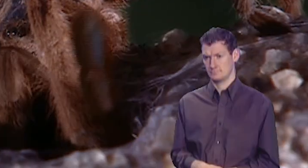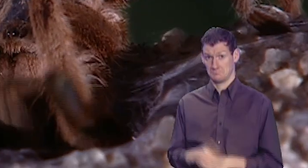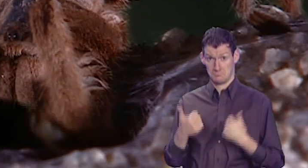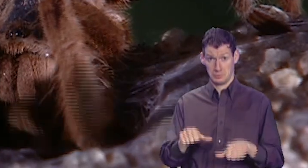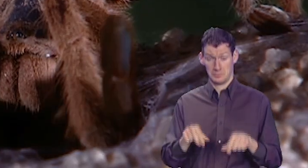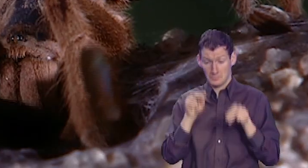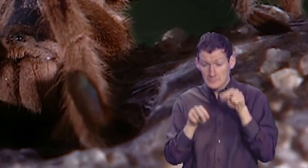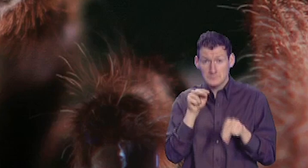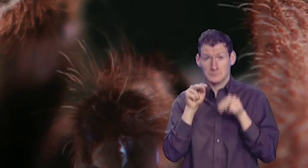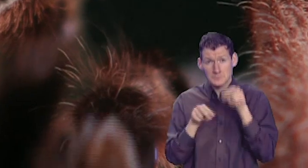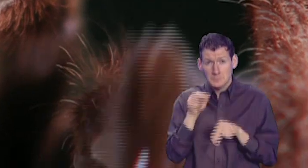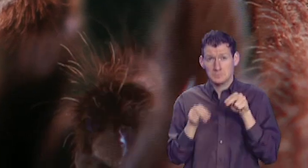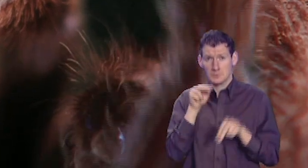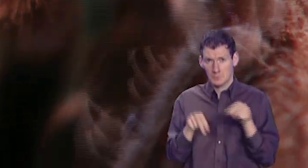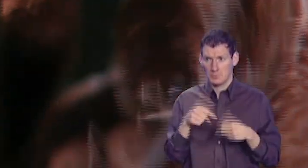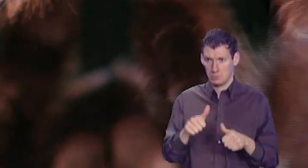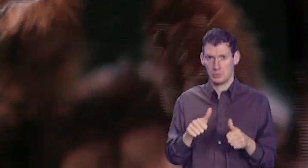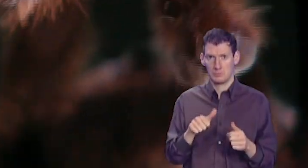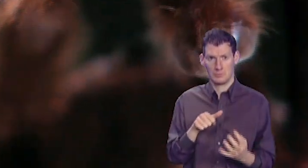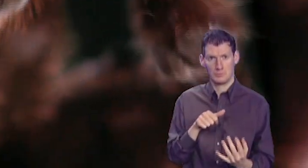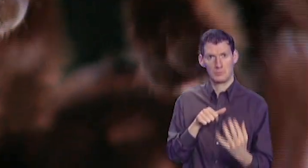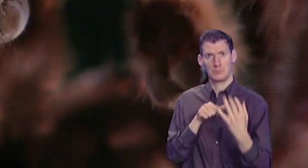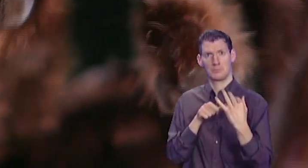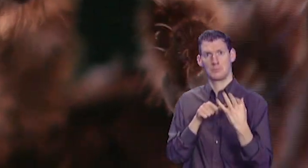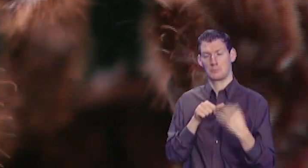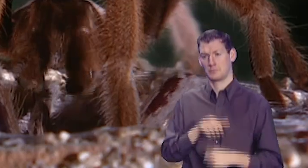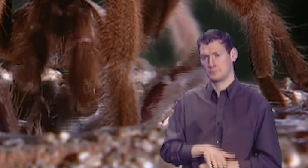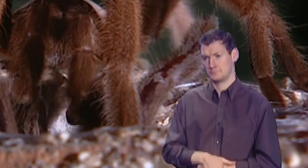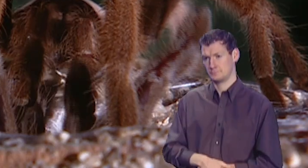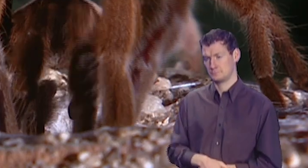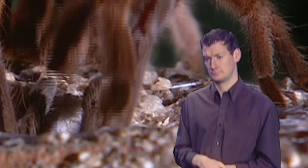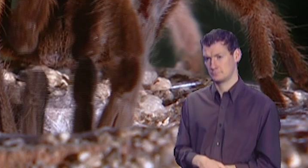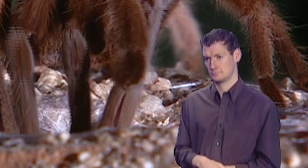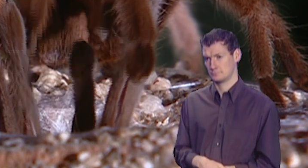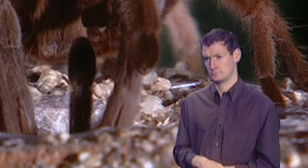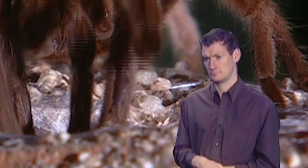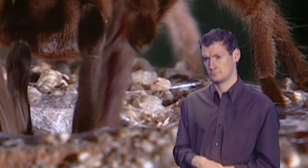Finally, his rhythmic advances pay off, and she emerges from her burrow.